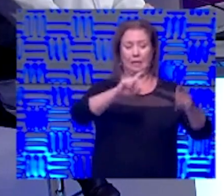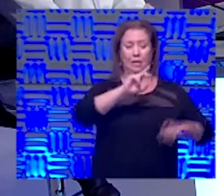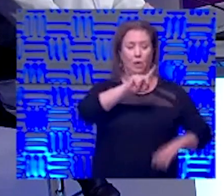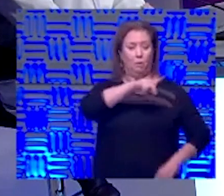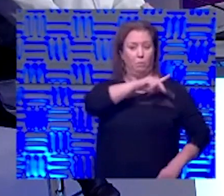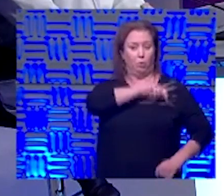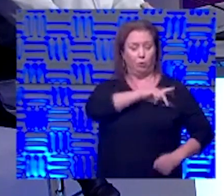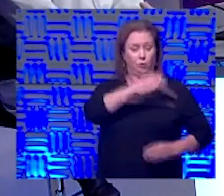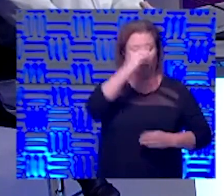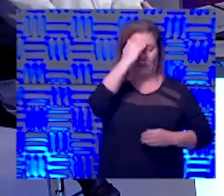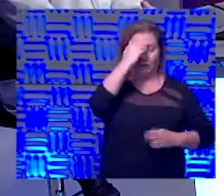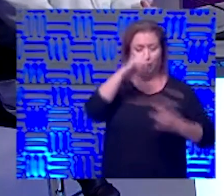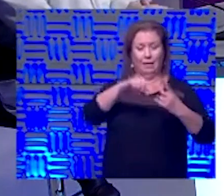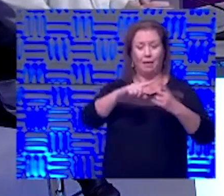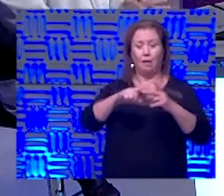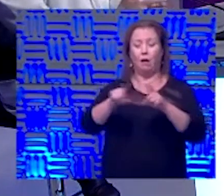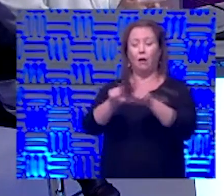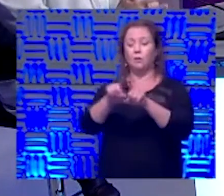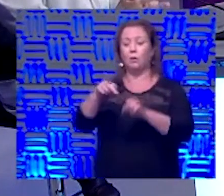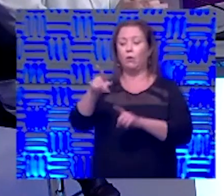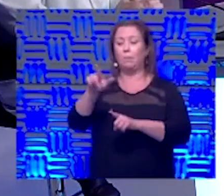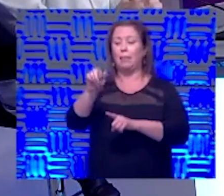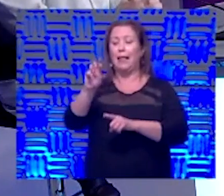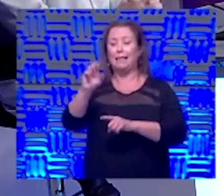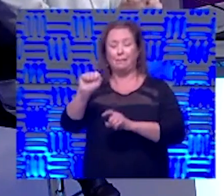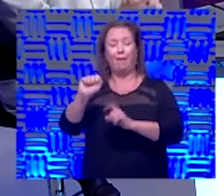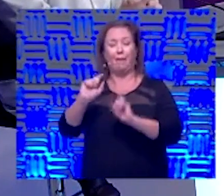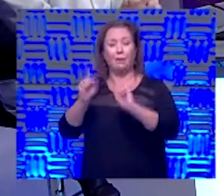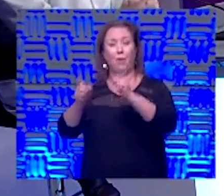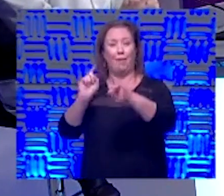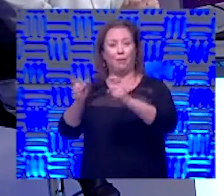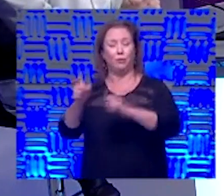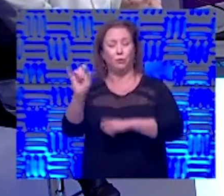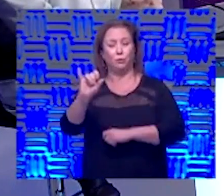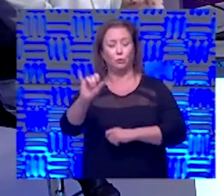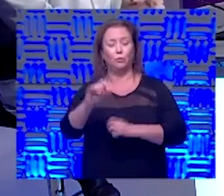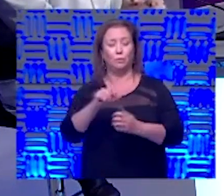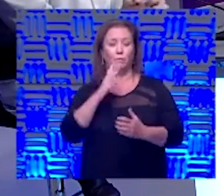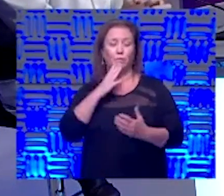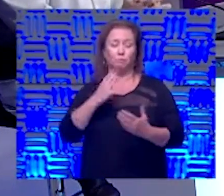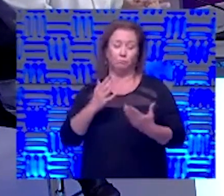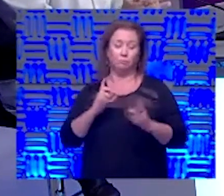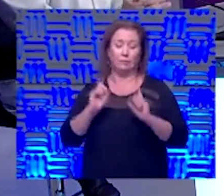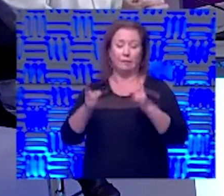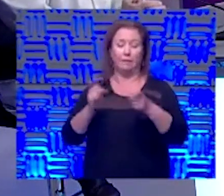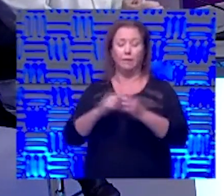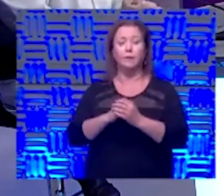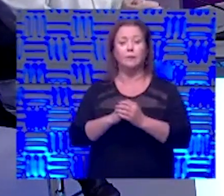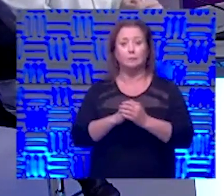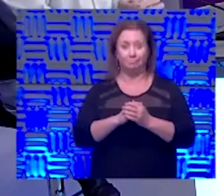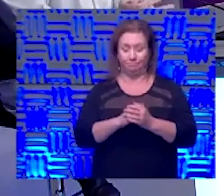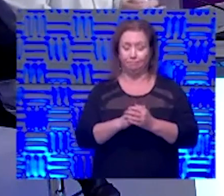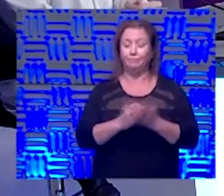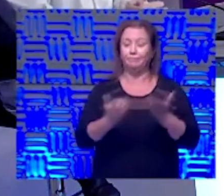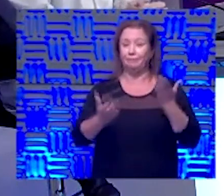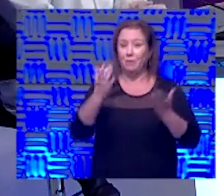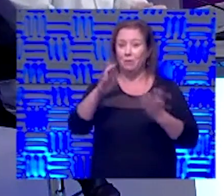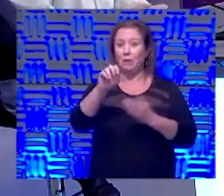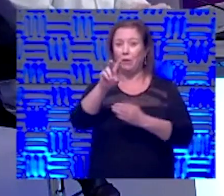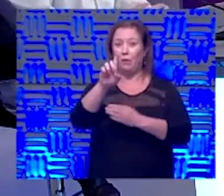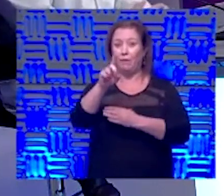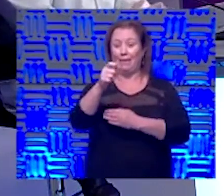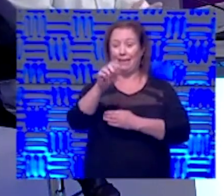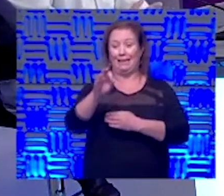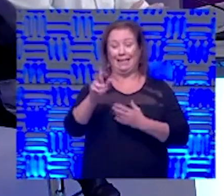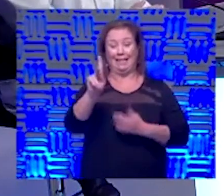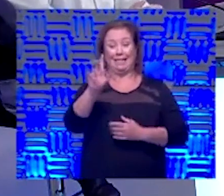plasma donation for study? That's a really great question. And in fact, we may well have had COVID-19 right here